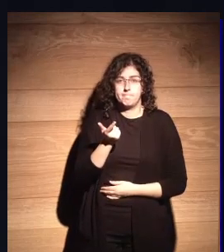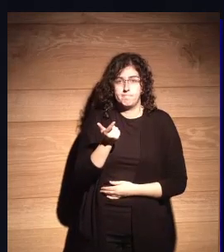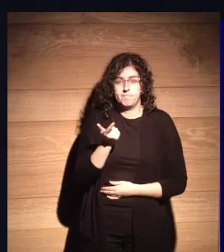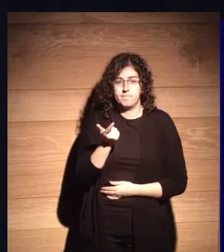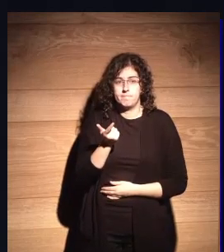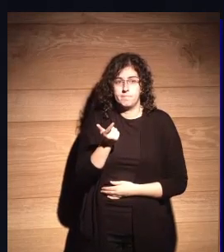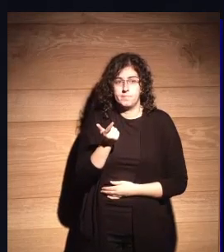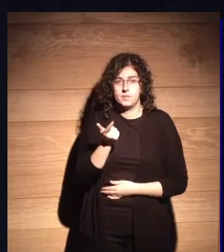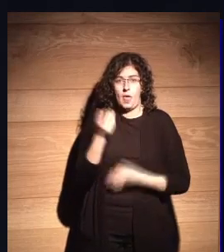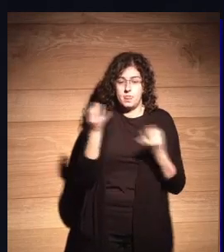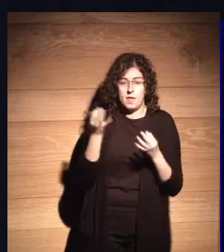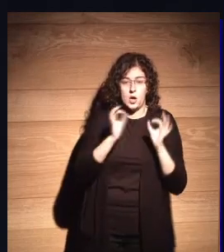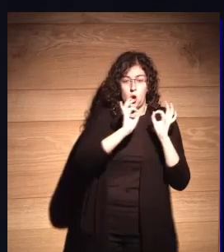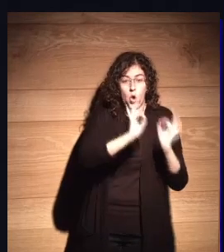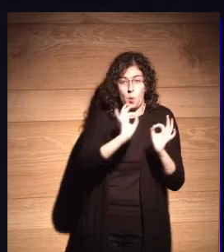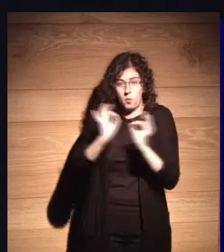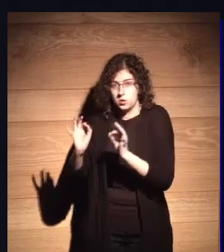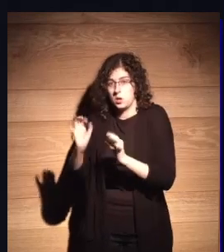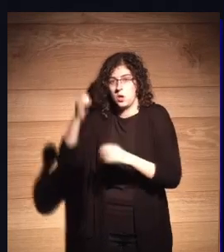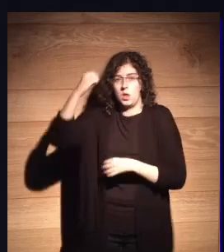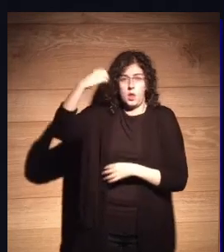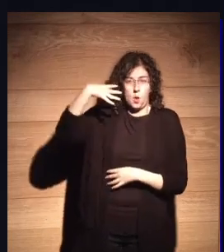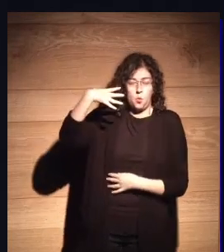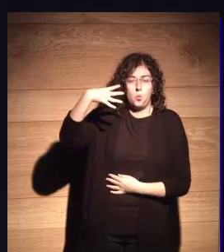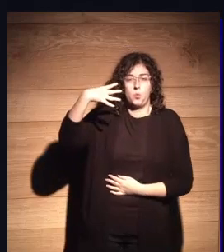composition. There's the light,